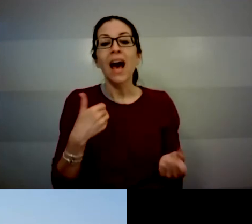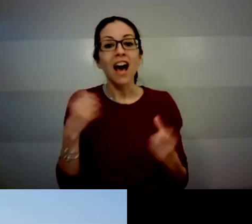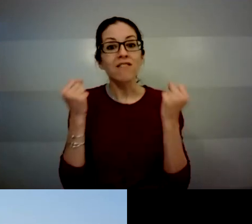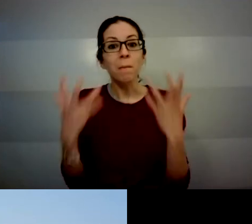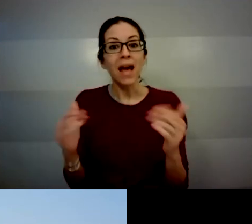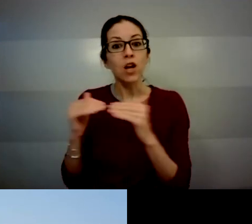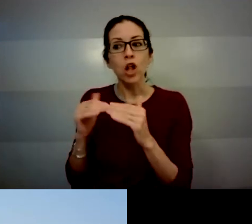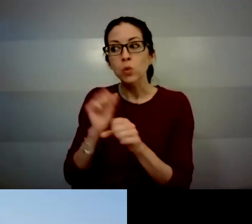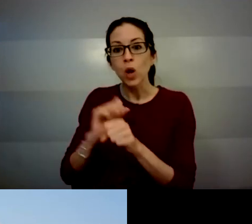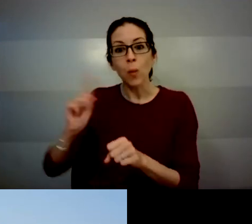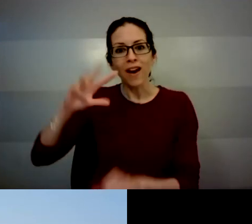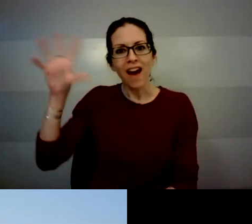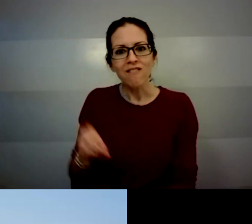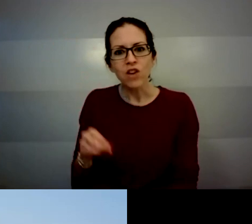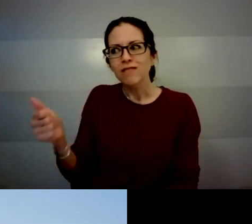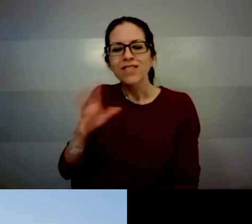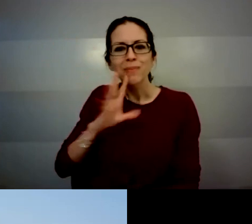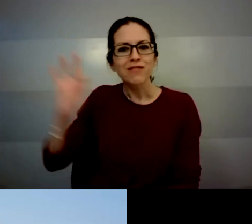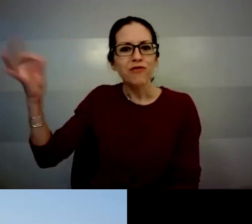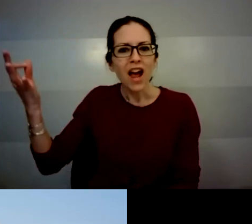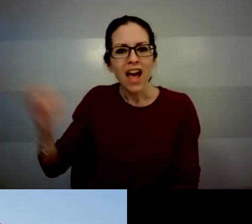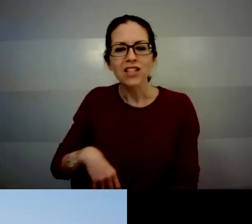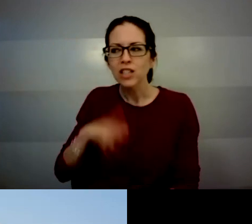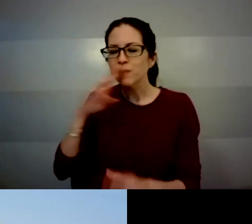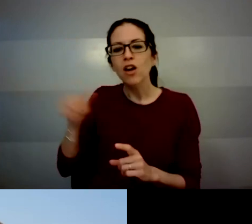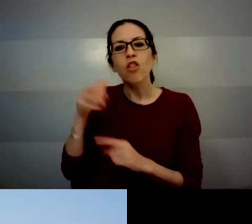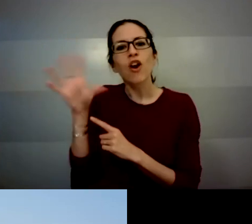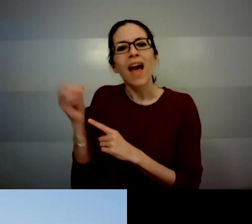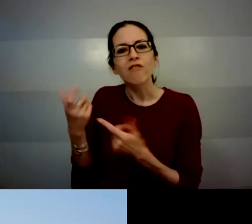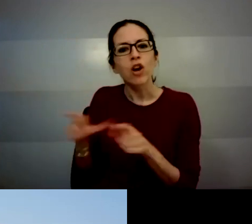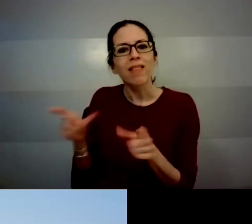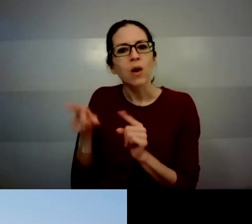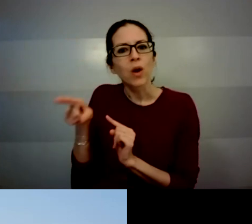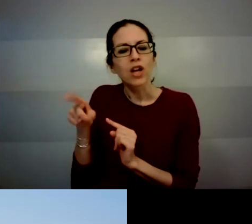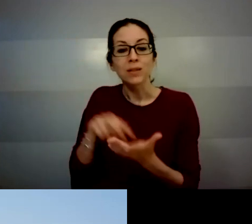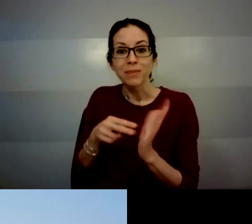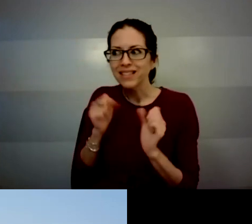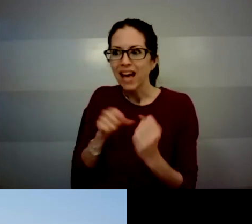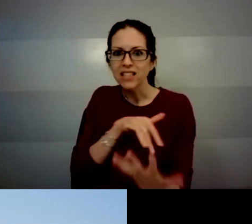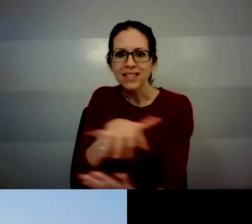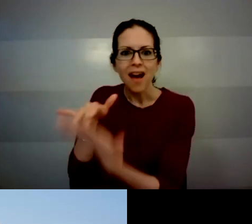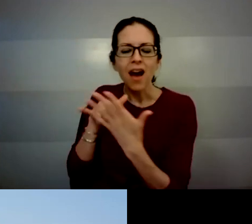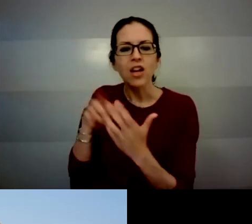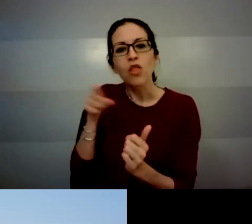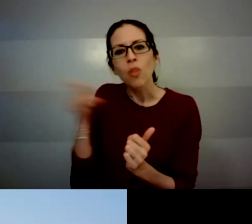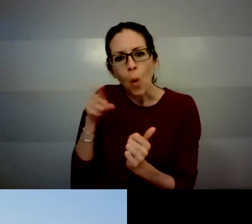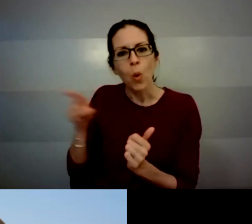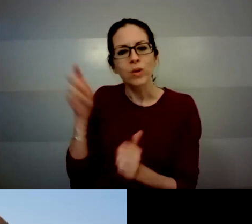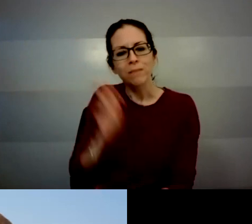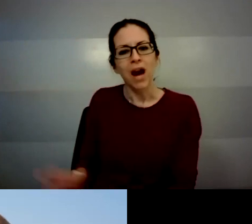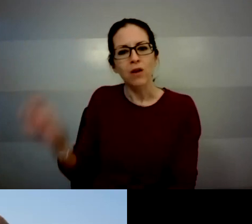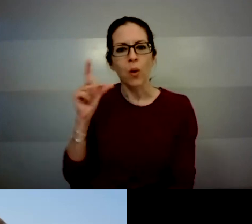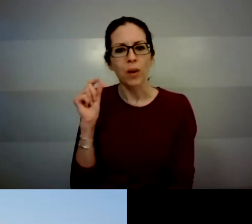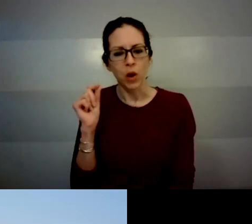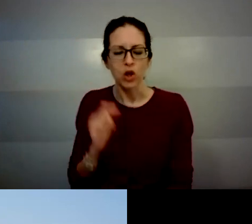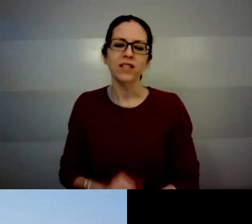Africa and speak French and other African languages, and that allows them to study European migratory birds that spend their winters